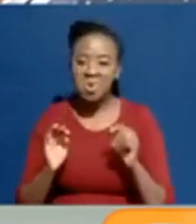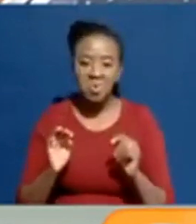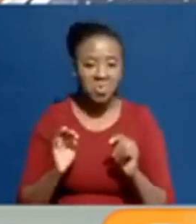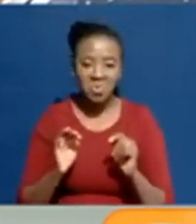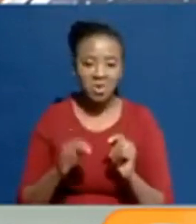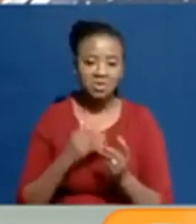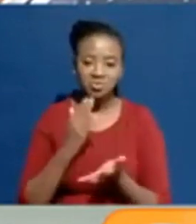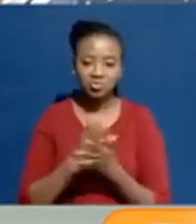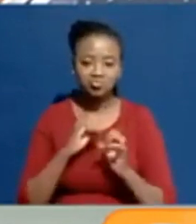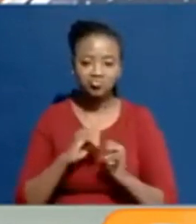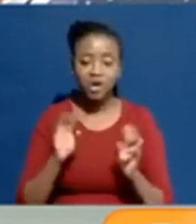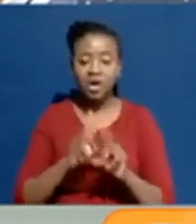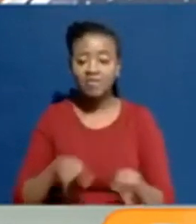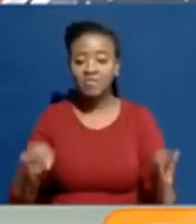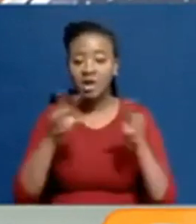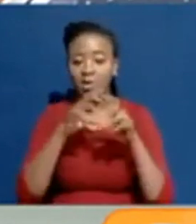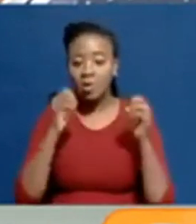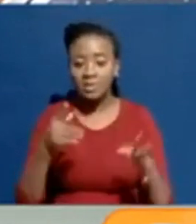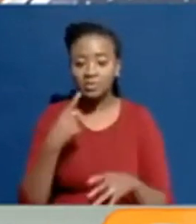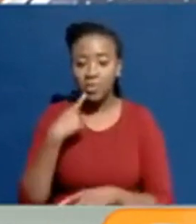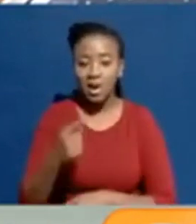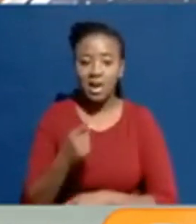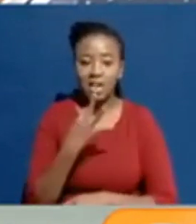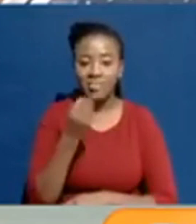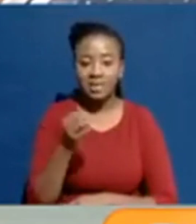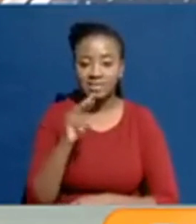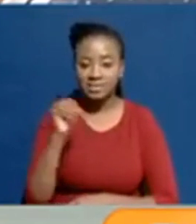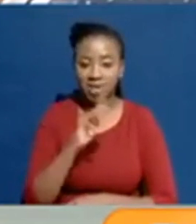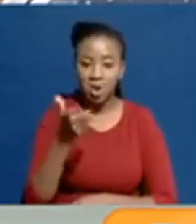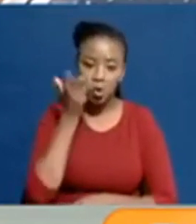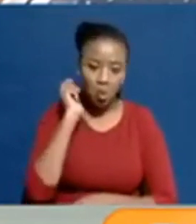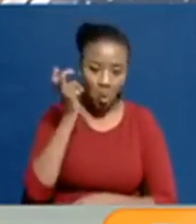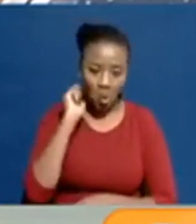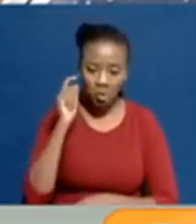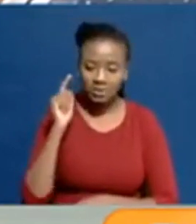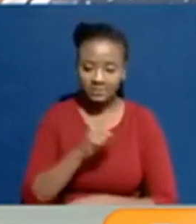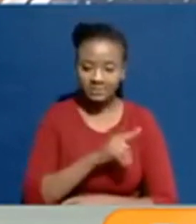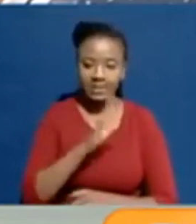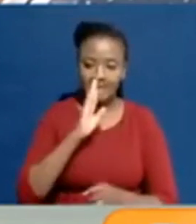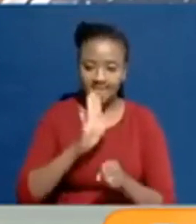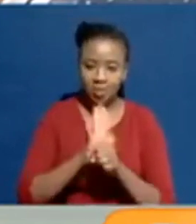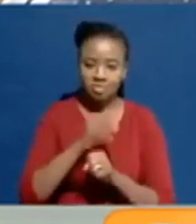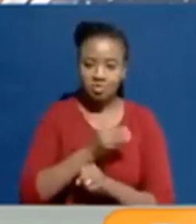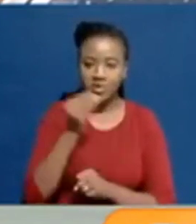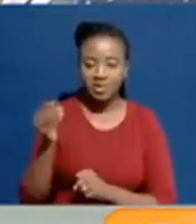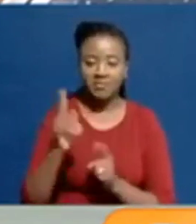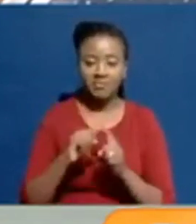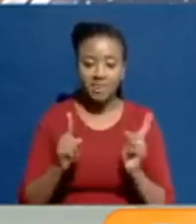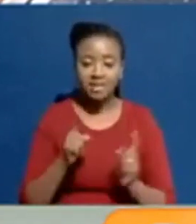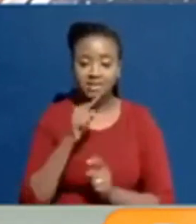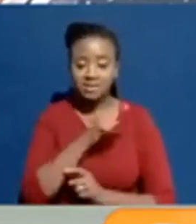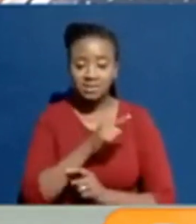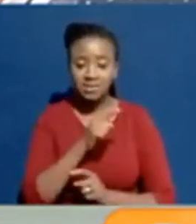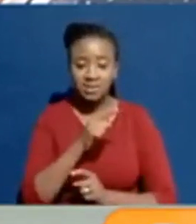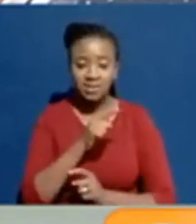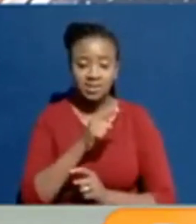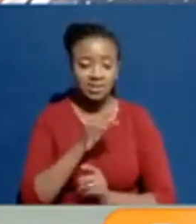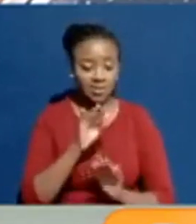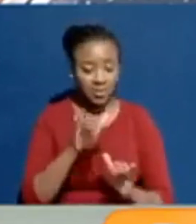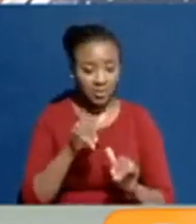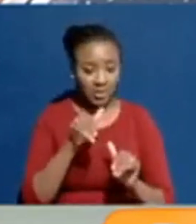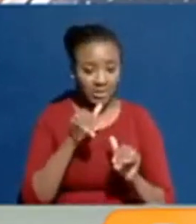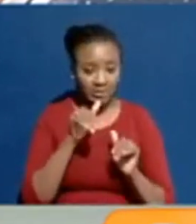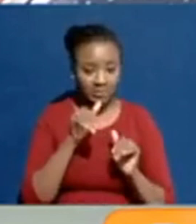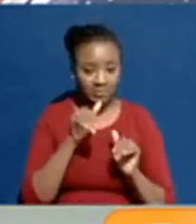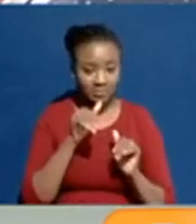the 130 million shilling gold scandal. And as Hassan Mugambi reports, the embattled Amadi will have to wait